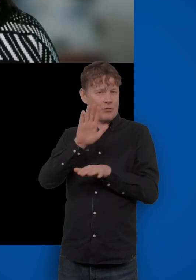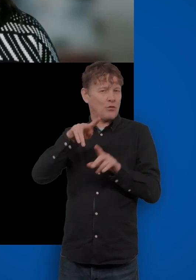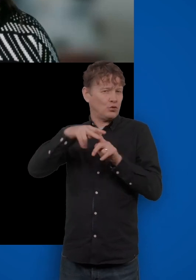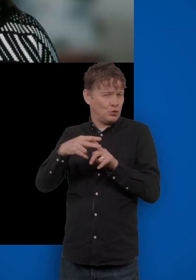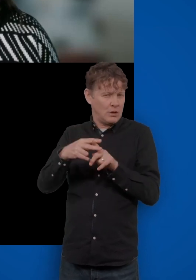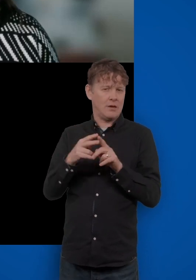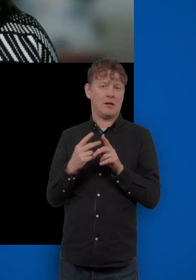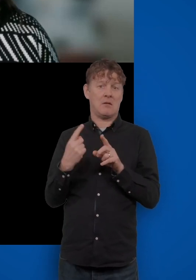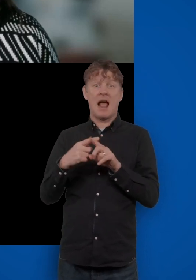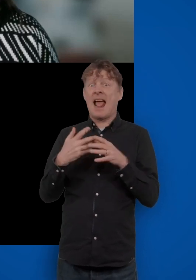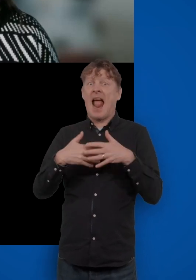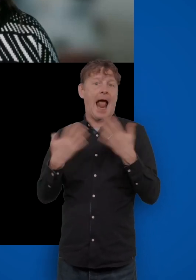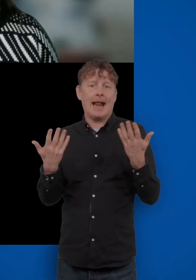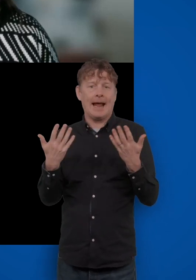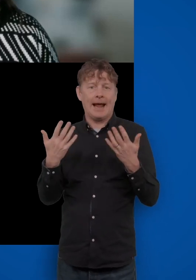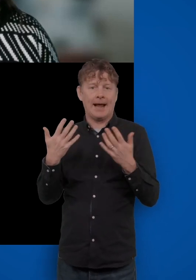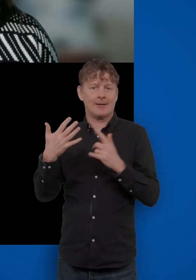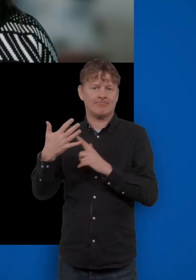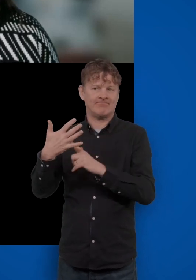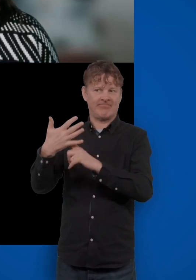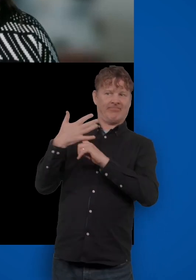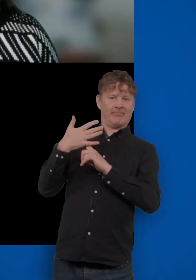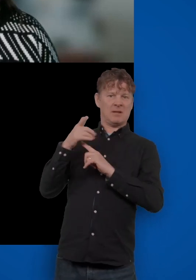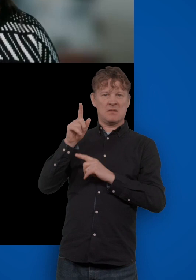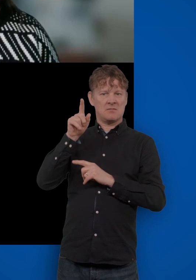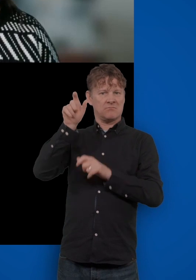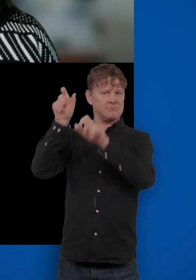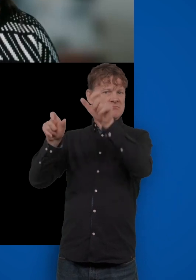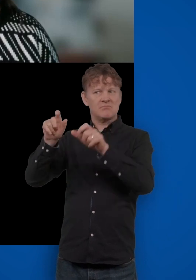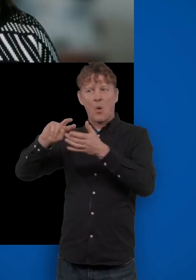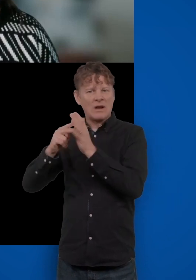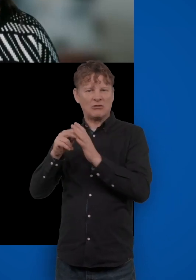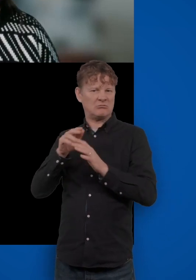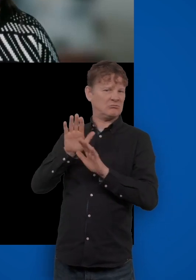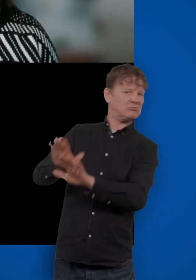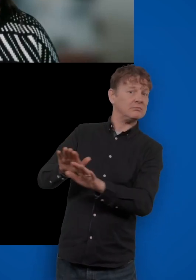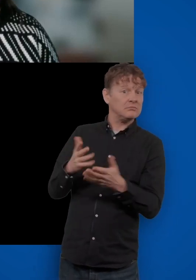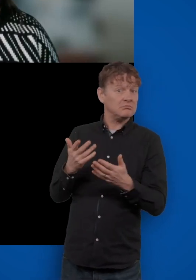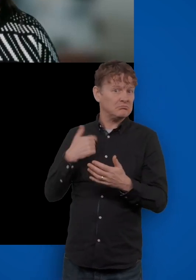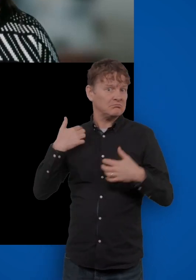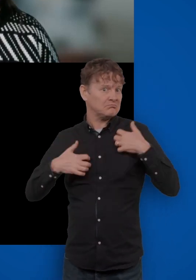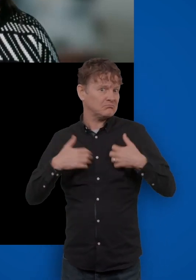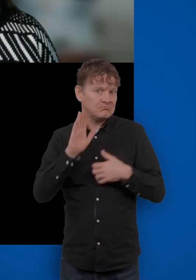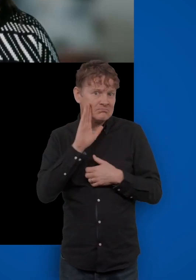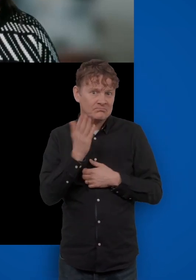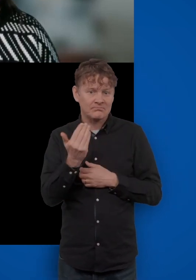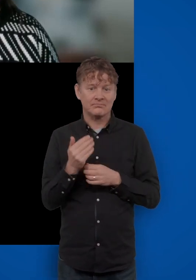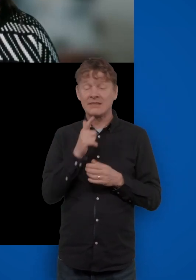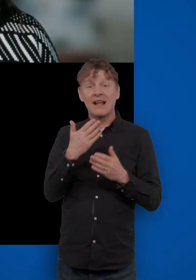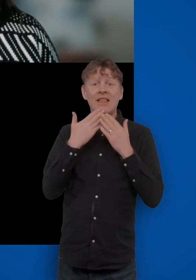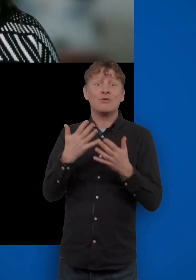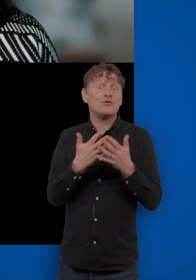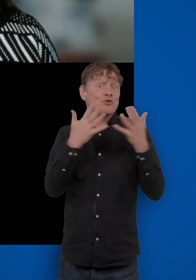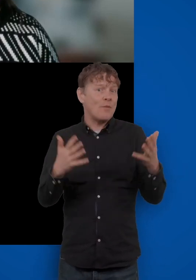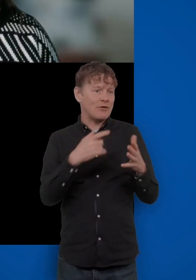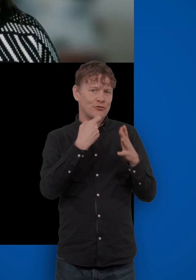tools, and any kind of, pushback that maybe you've experienced would be very much, I'd be very much interested in hearing about that. And thank